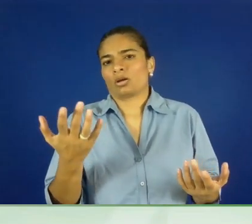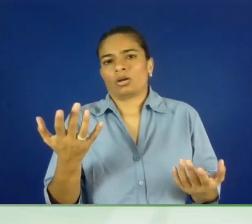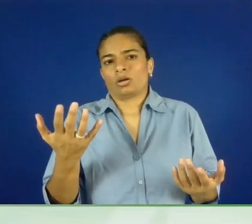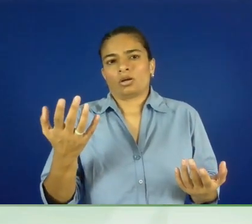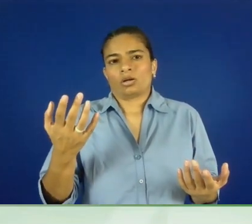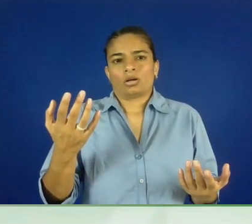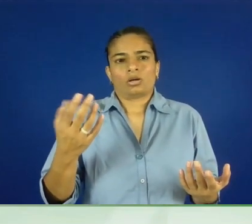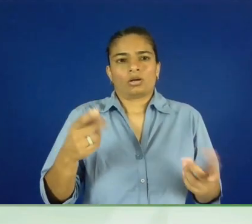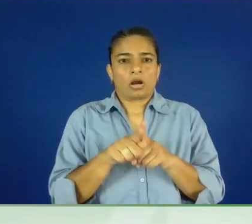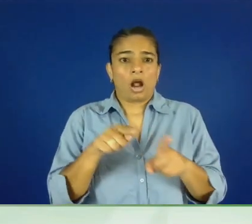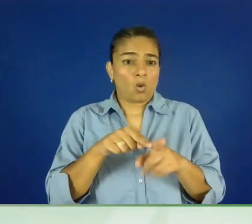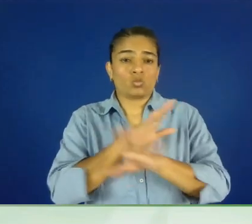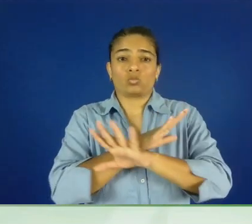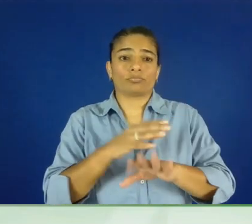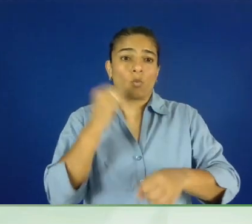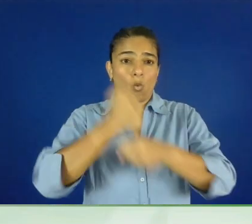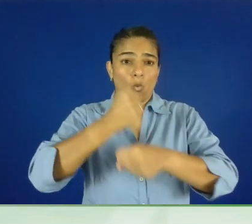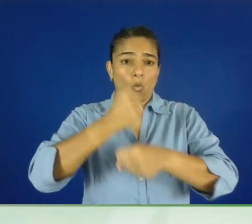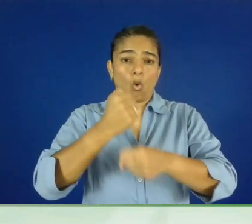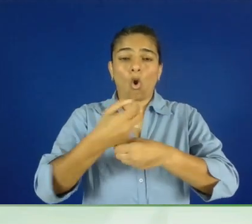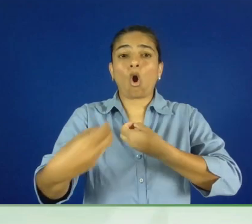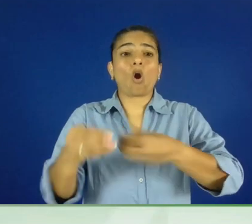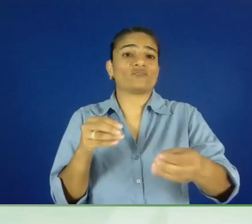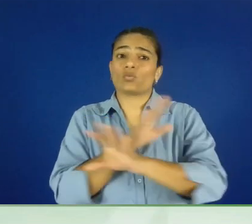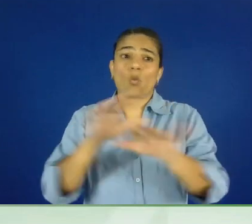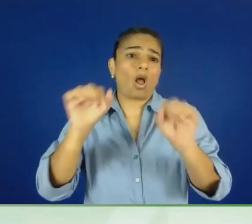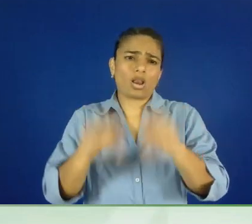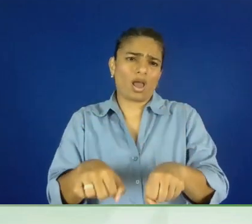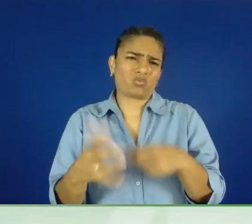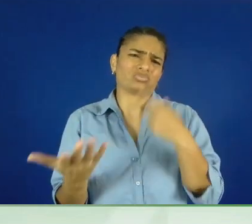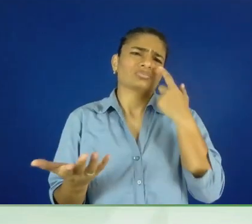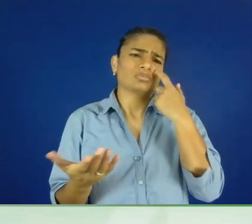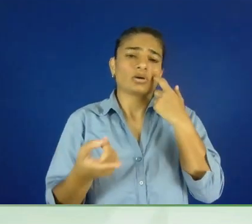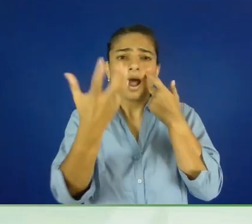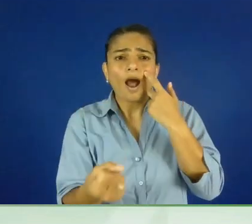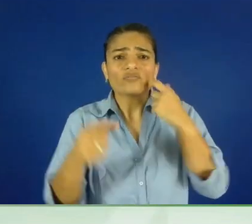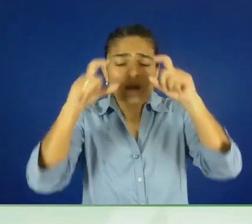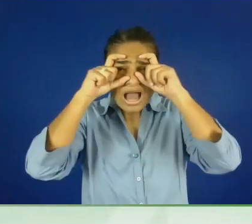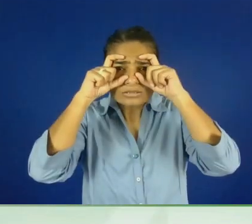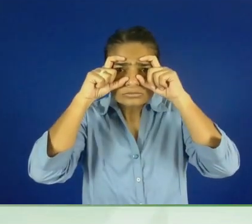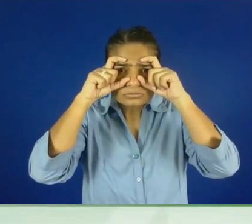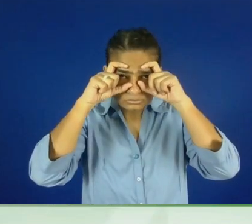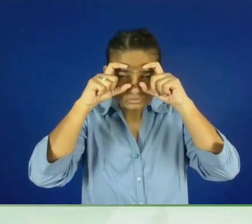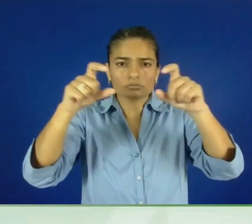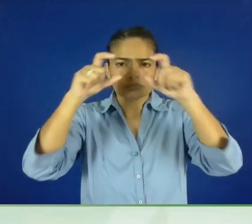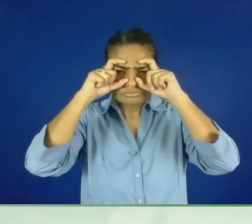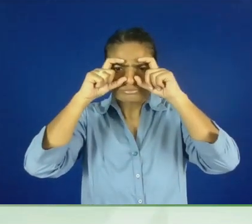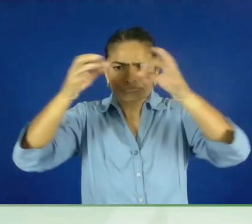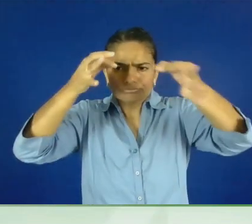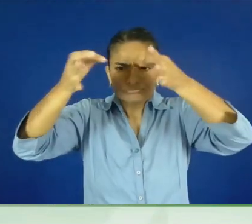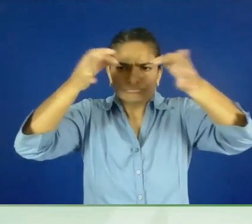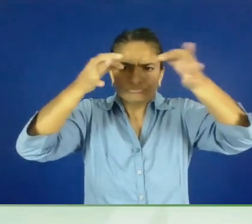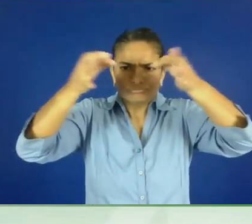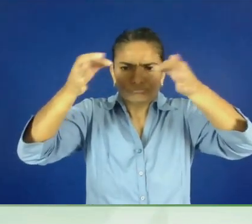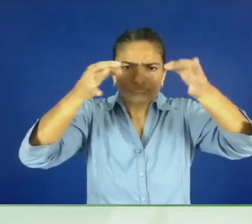office, but if you have the glasses and you have the descriptive to recognize people, I forgot the name from it. Be My